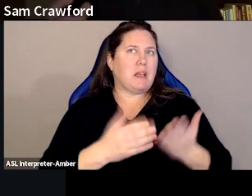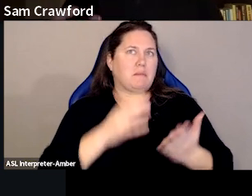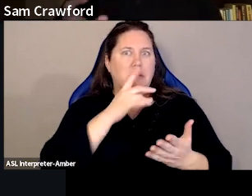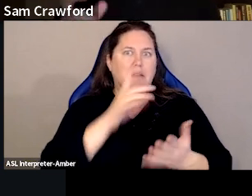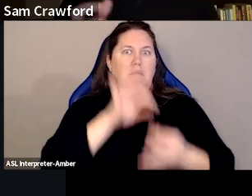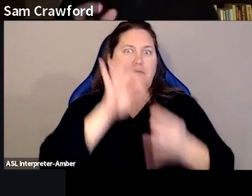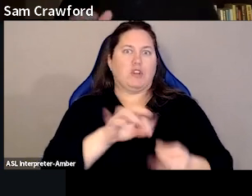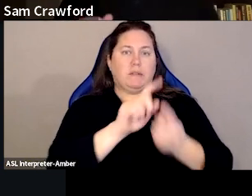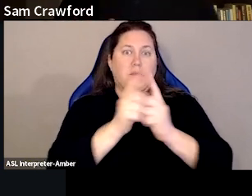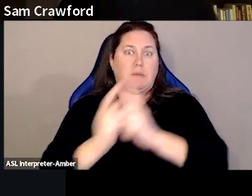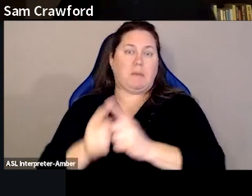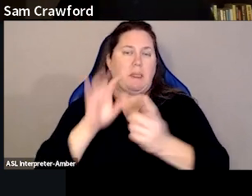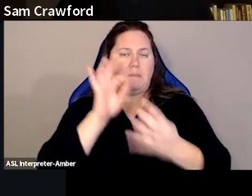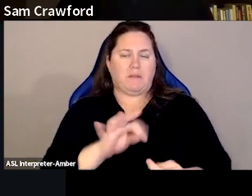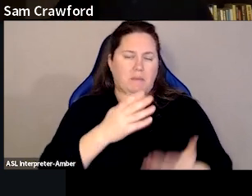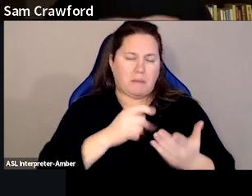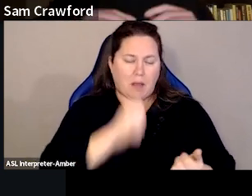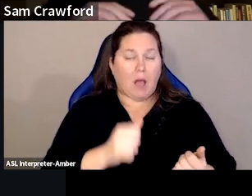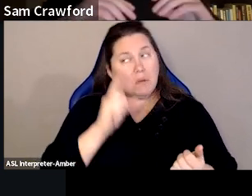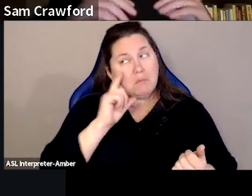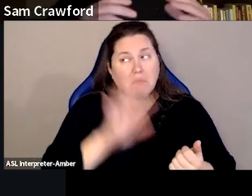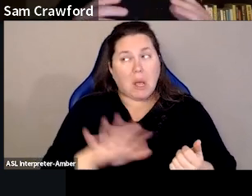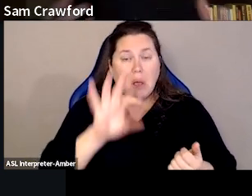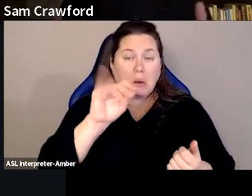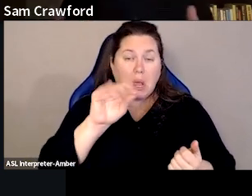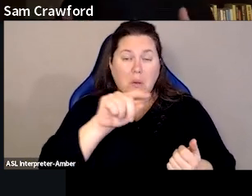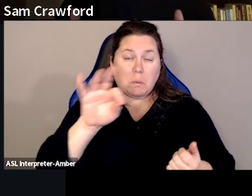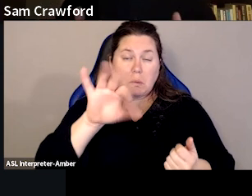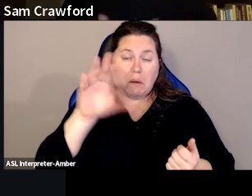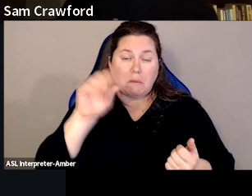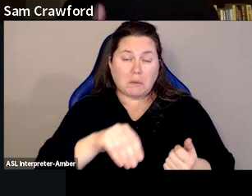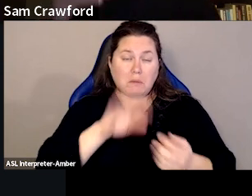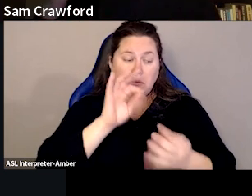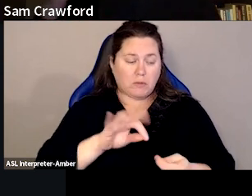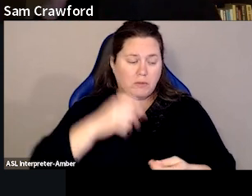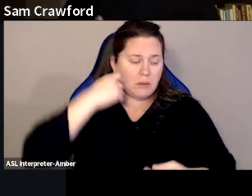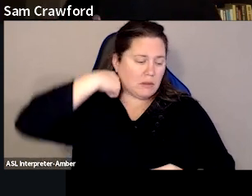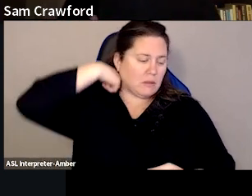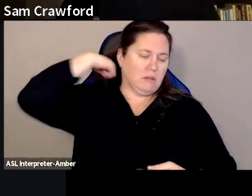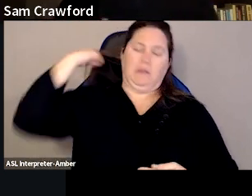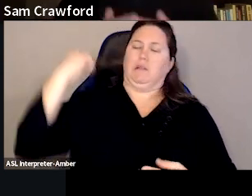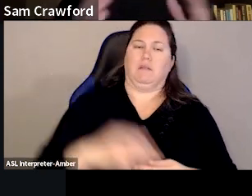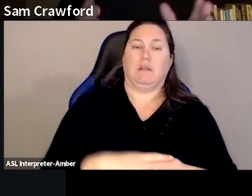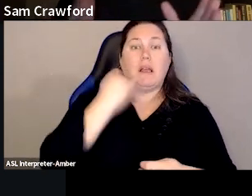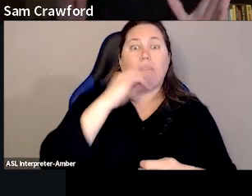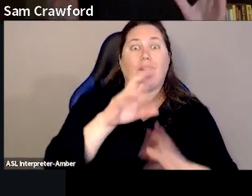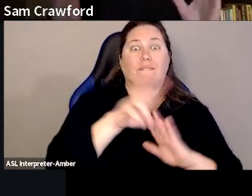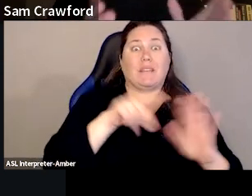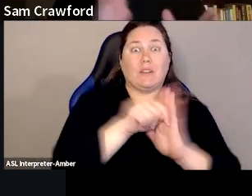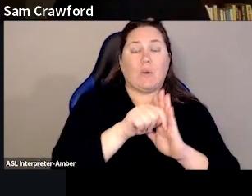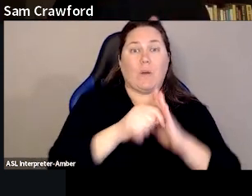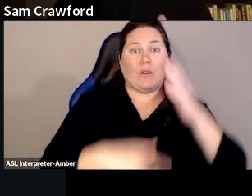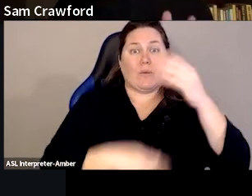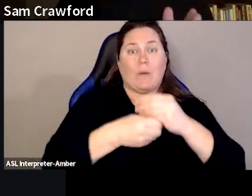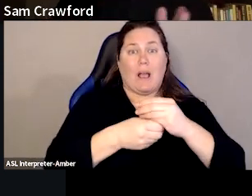it's about 90 to 95% perfect. So if you have a lot of video content and you put closed captions on, this is